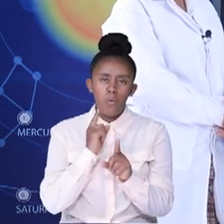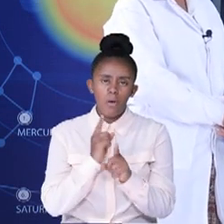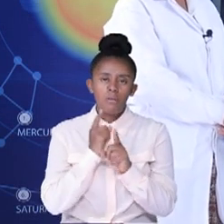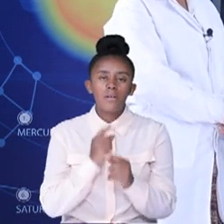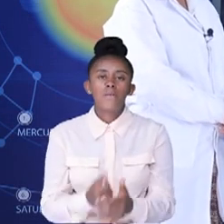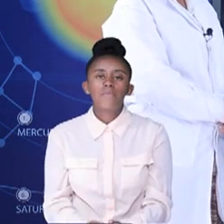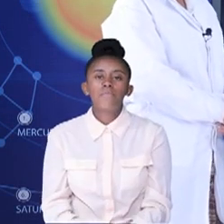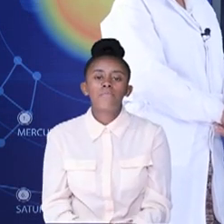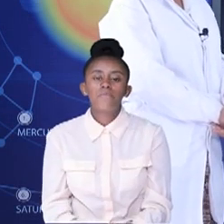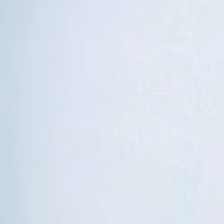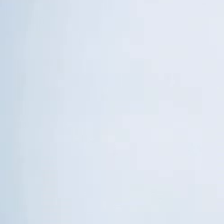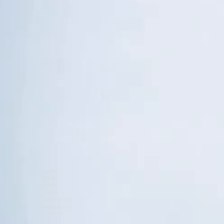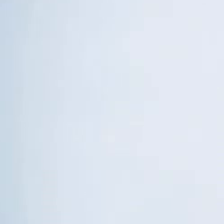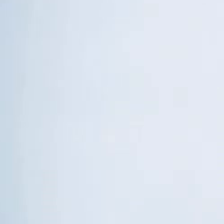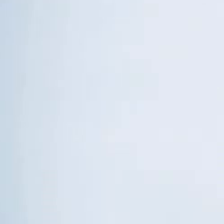correctly.